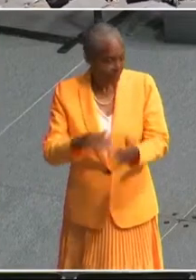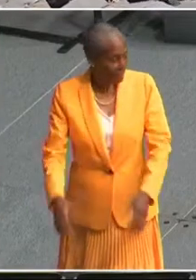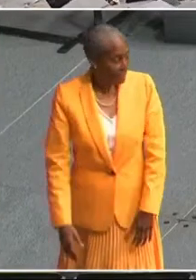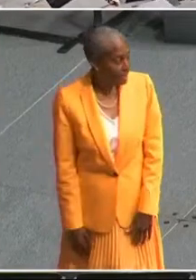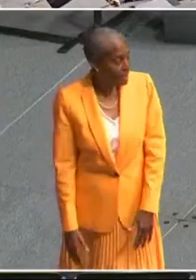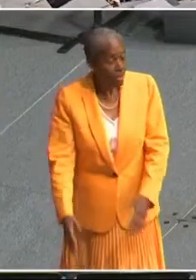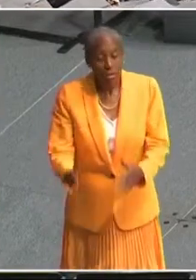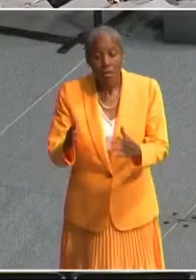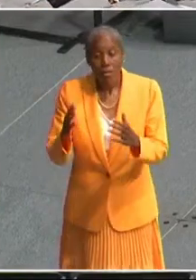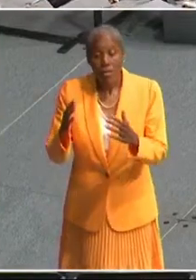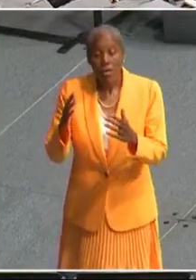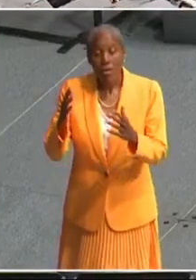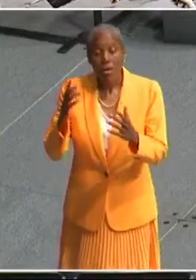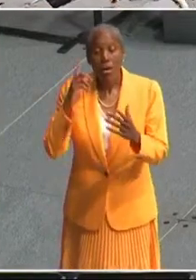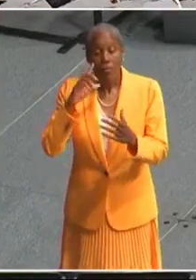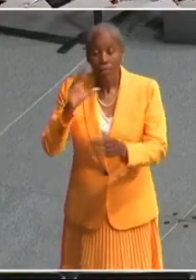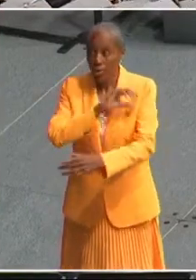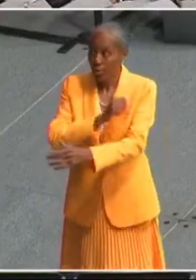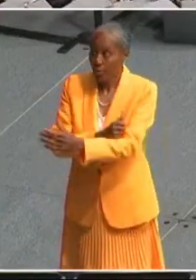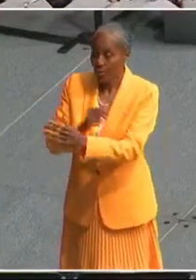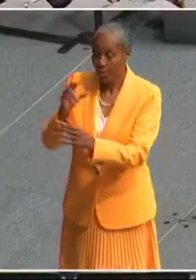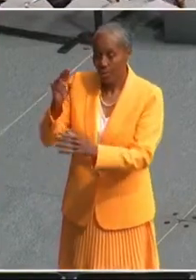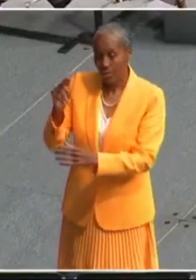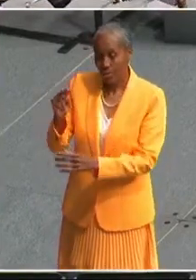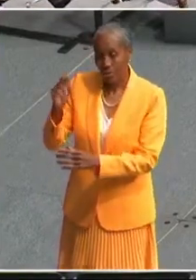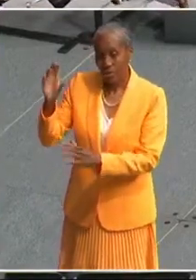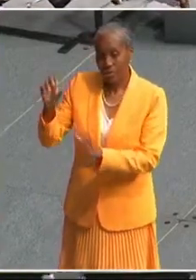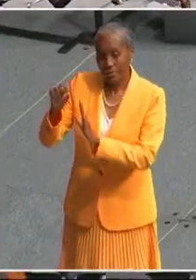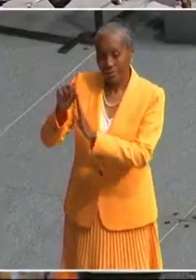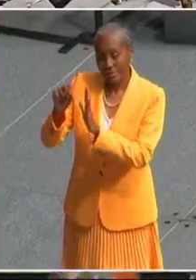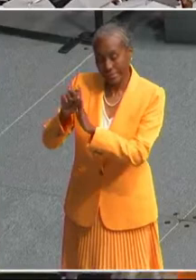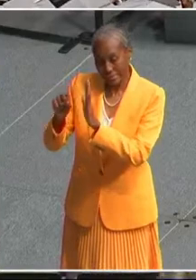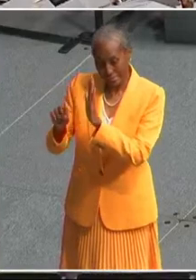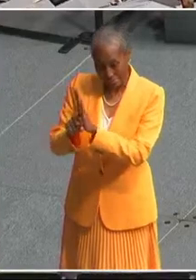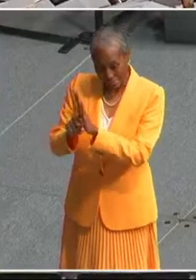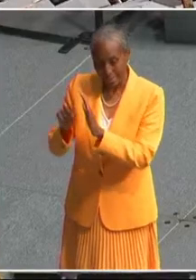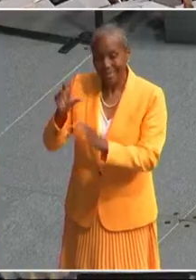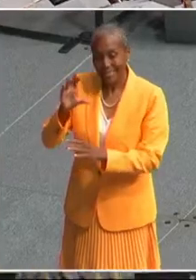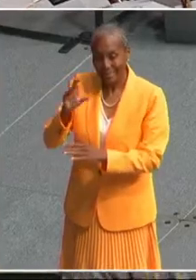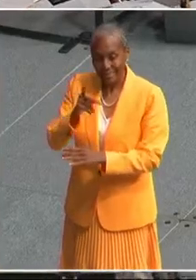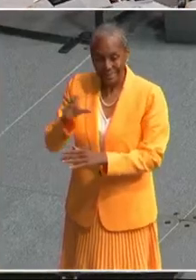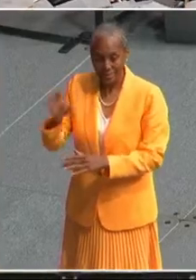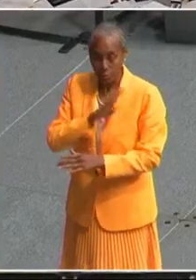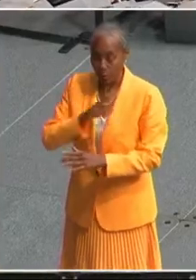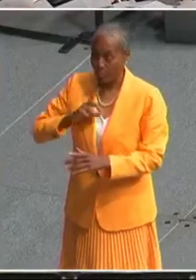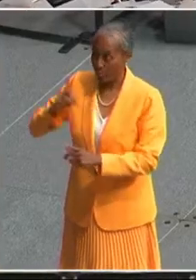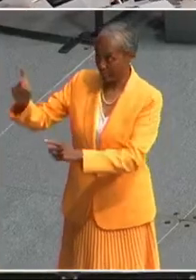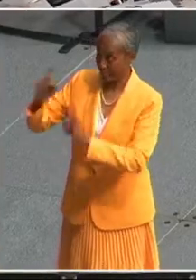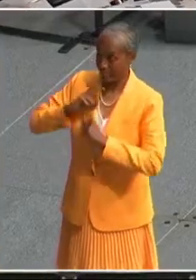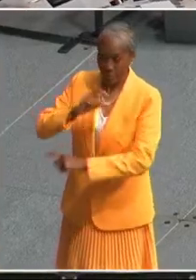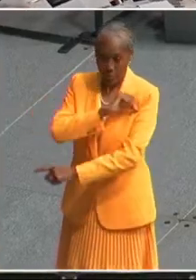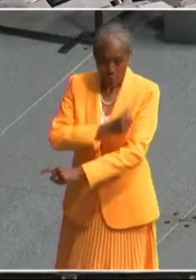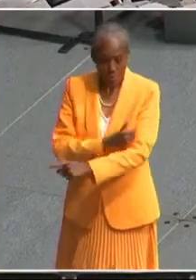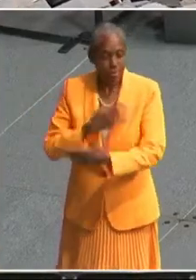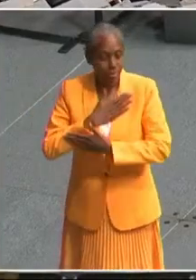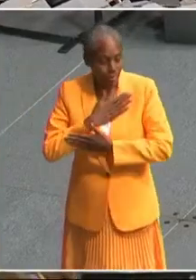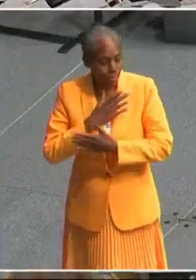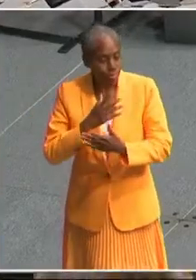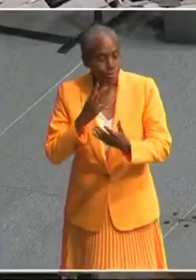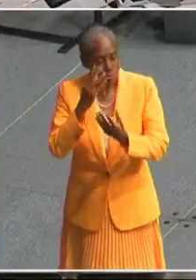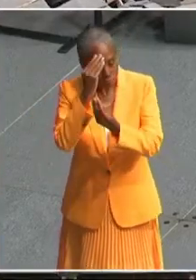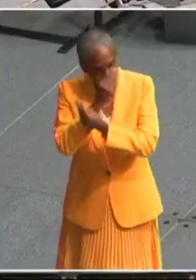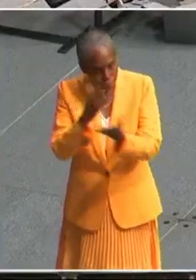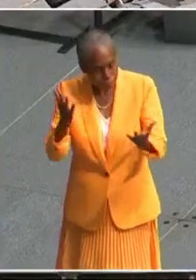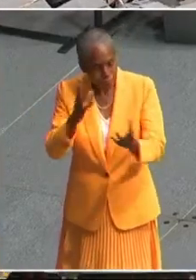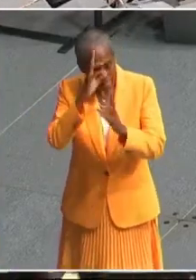2023, by the authority vested in me by the Governing Board of Central Piedmont Community College, it is my pleasure to confer with all